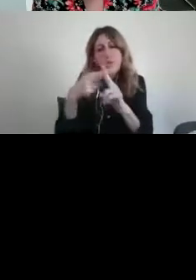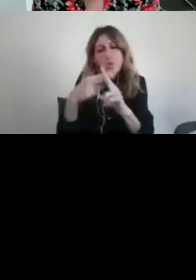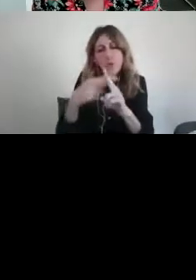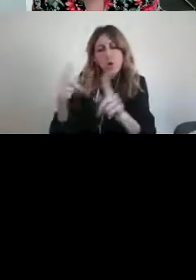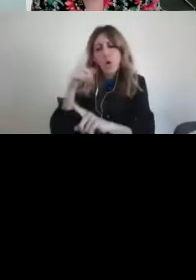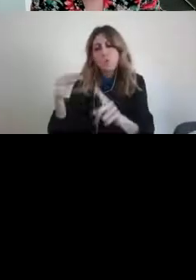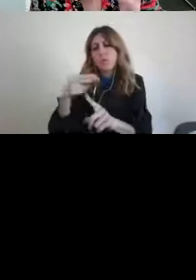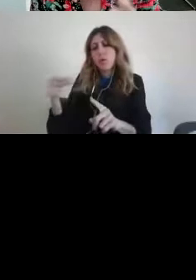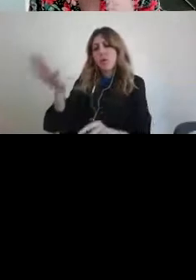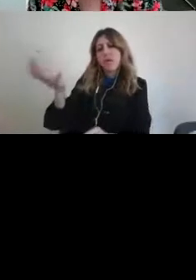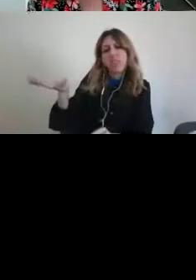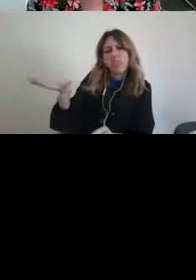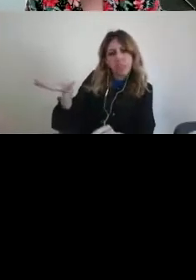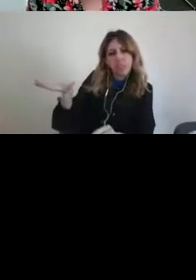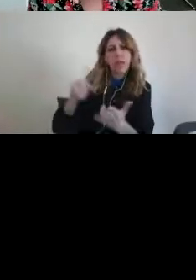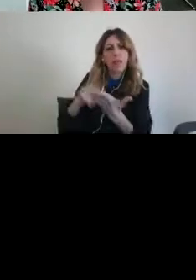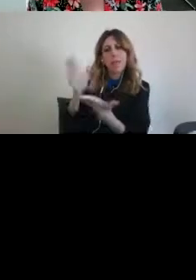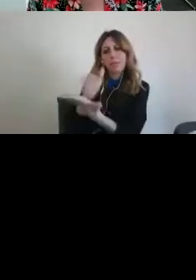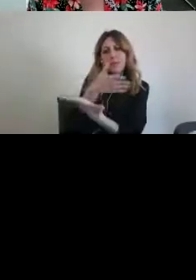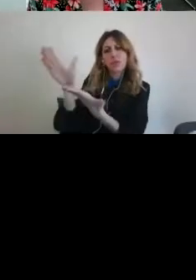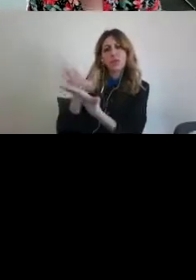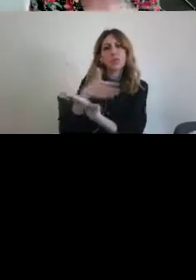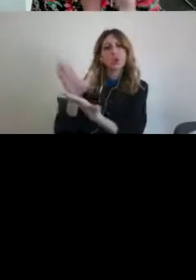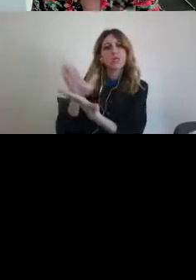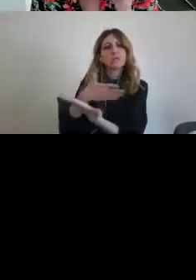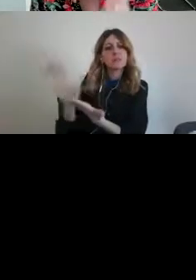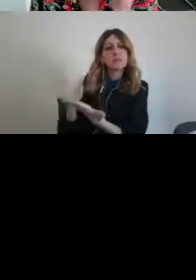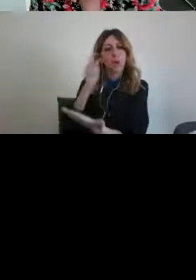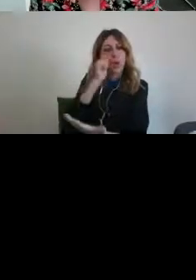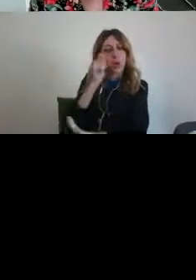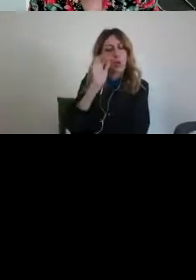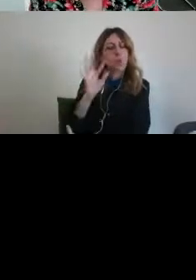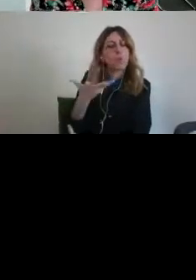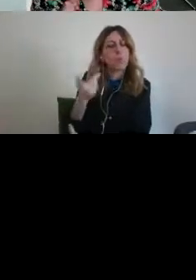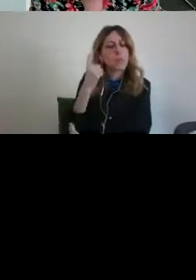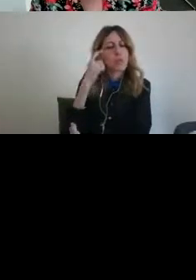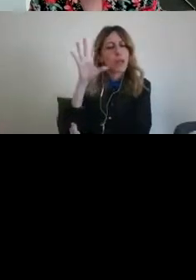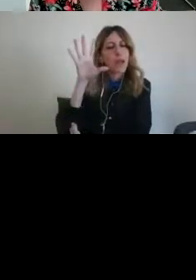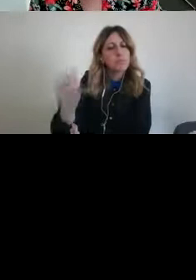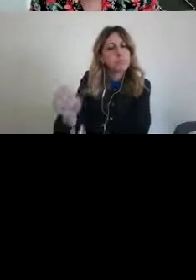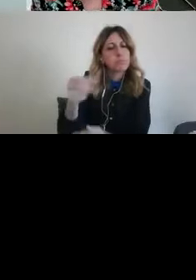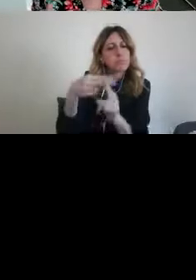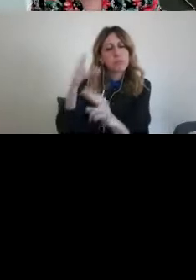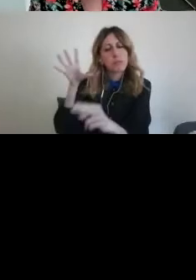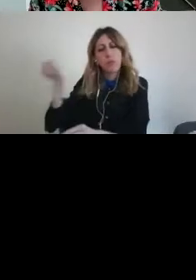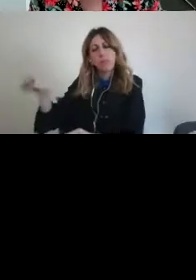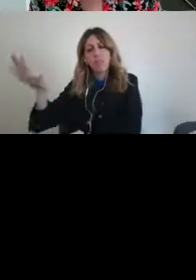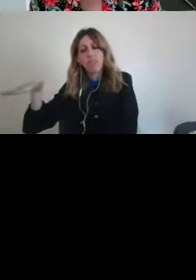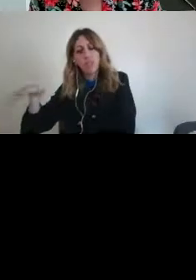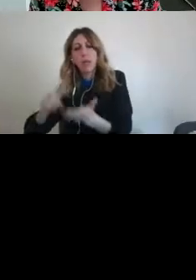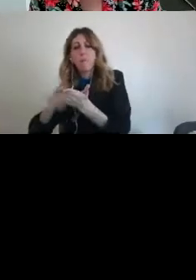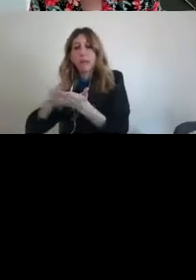result pages, Google needs to have input. You need to tell Google, this is an ingredient. This